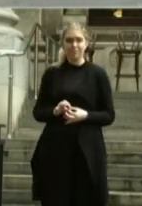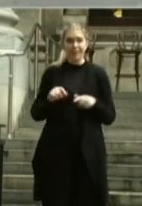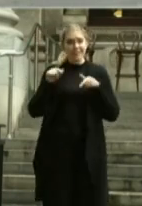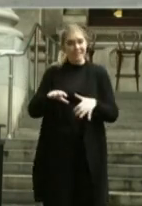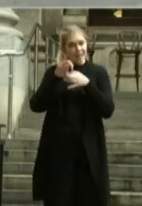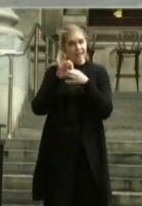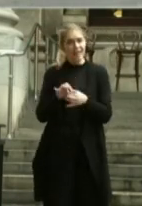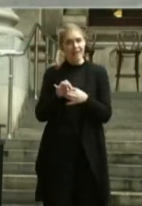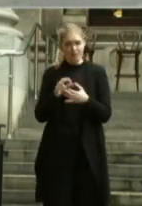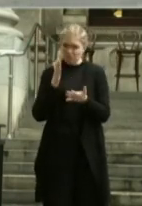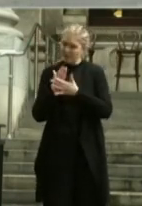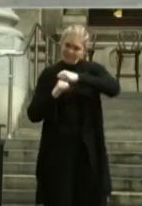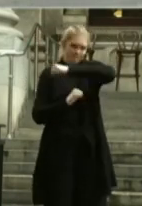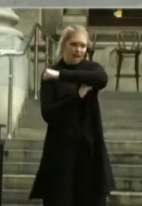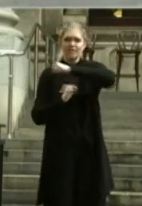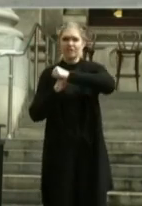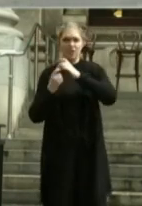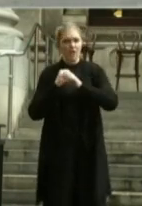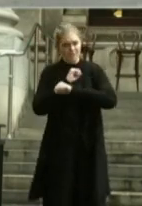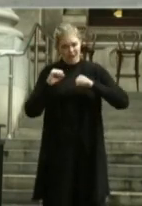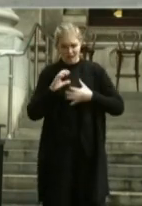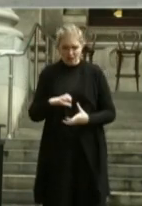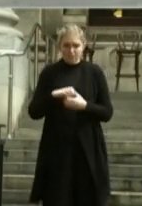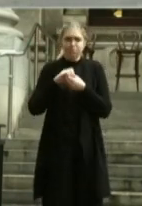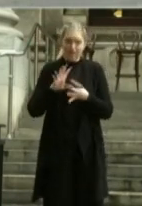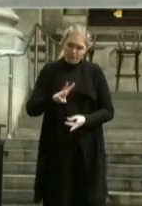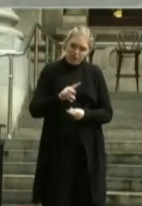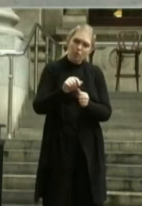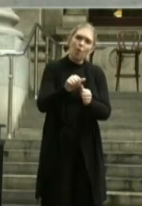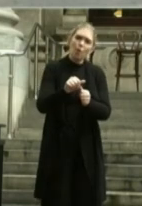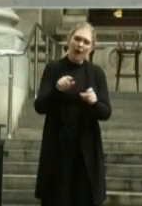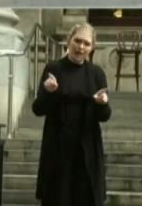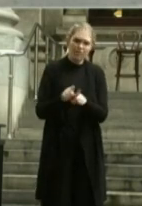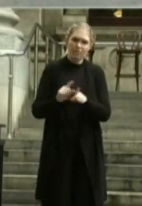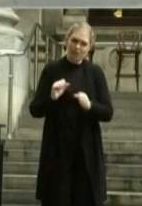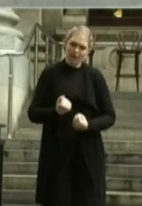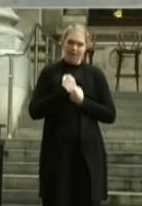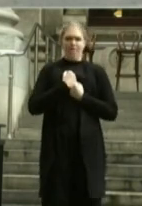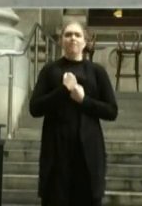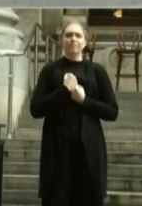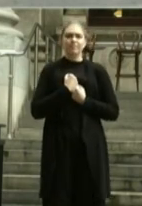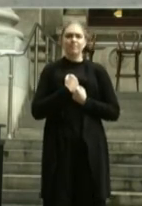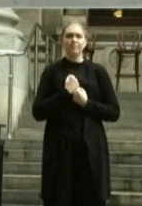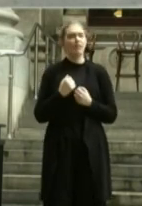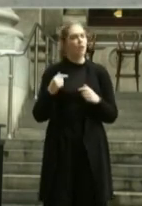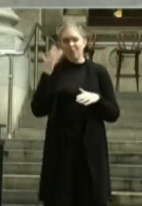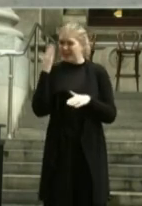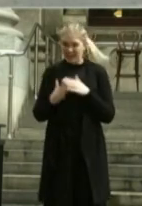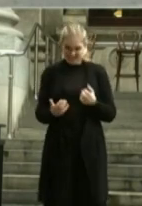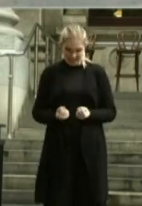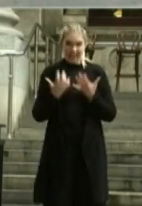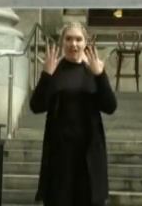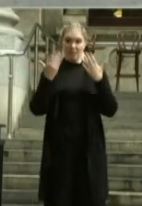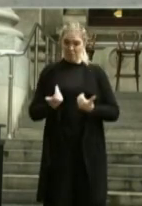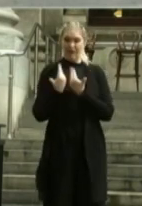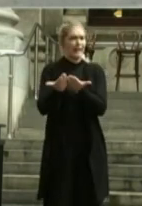This link is the basis of the ownership of the soil, or better, of sovereignty. It has never been ceded or